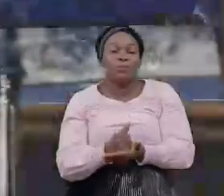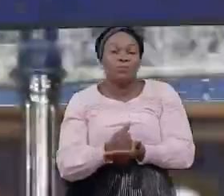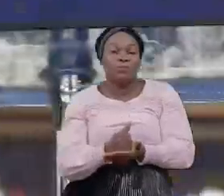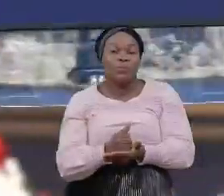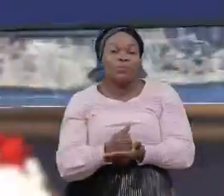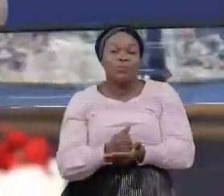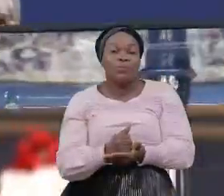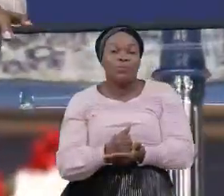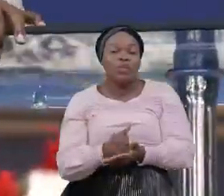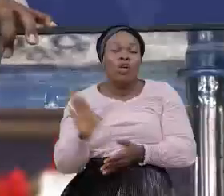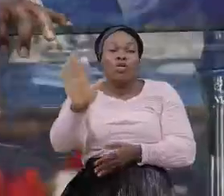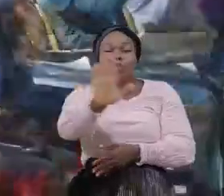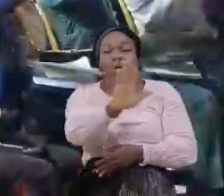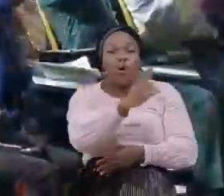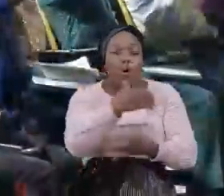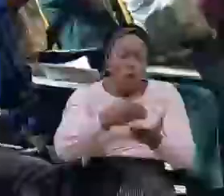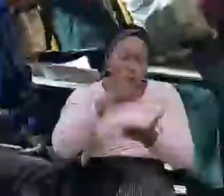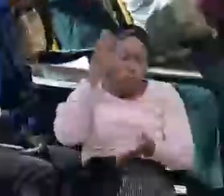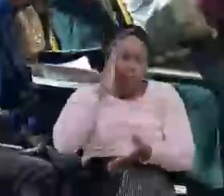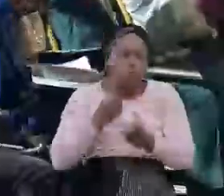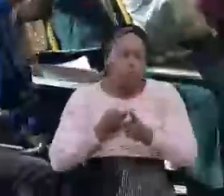your cup will run over.